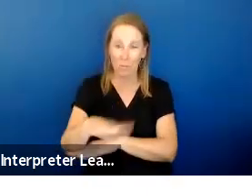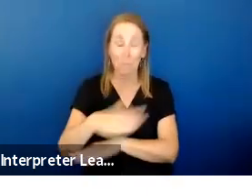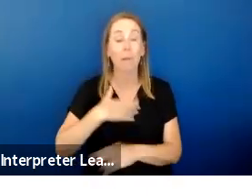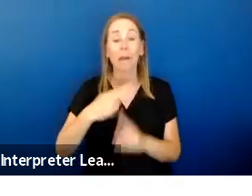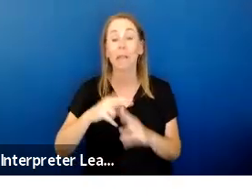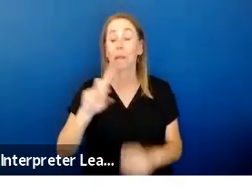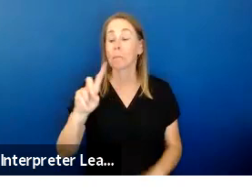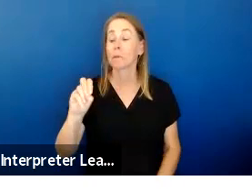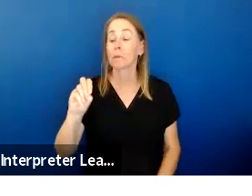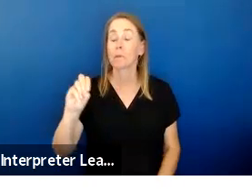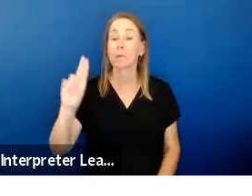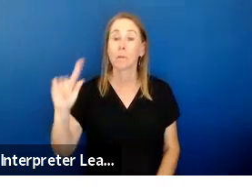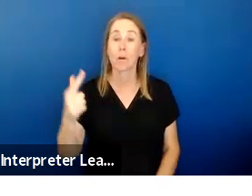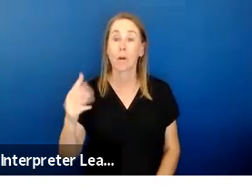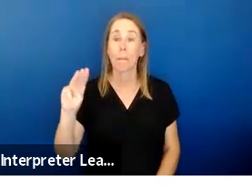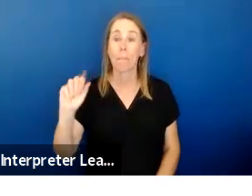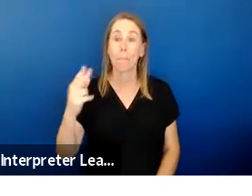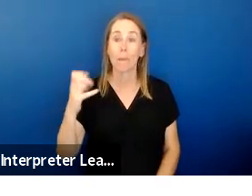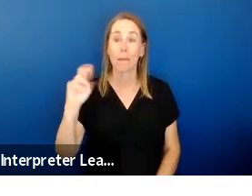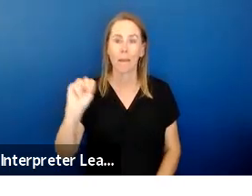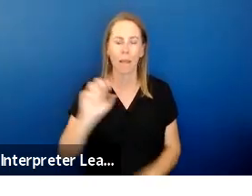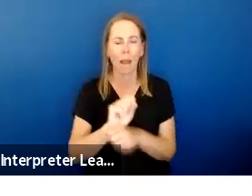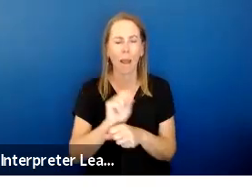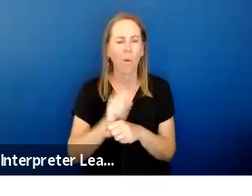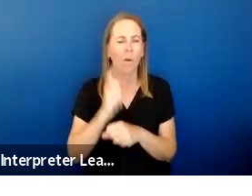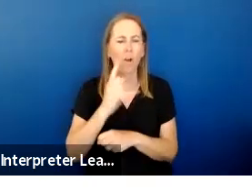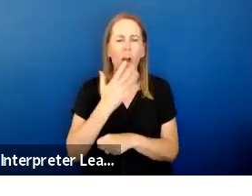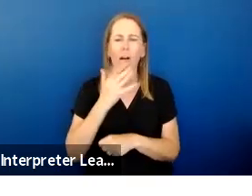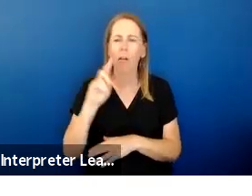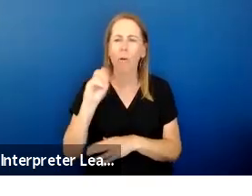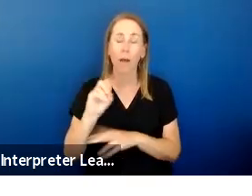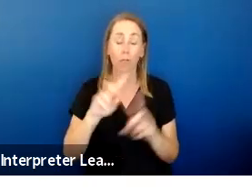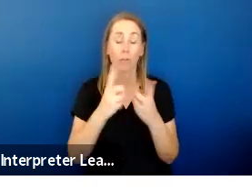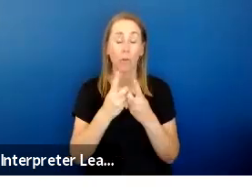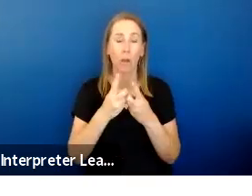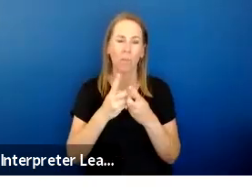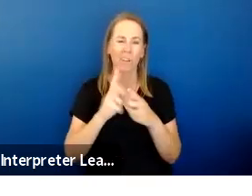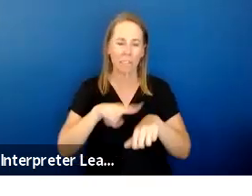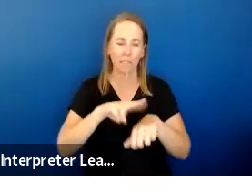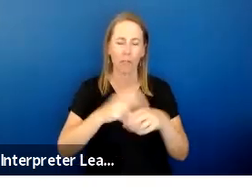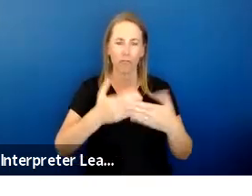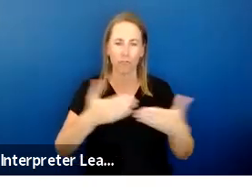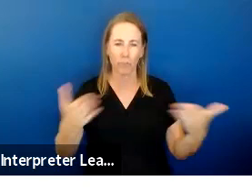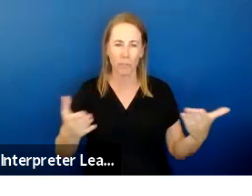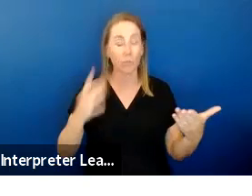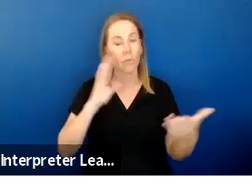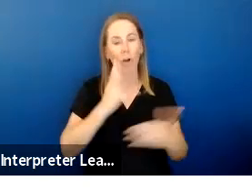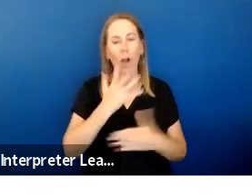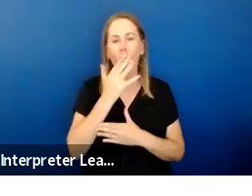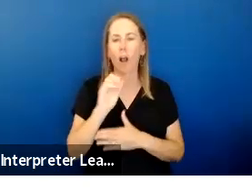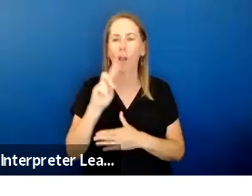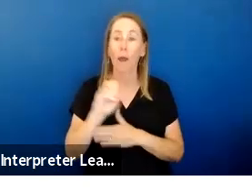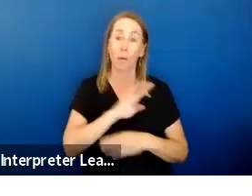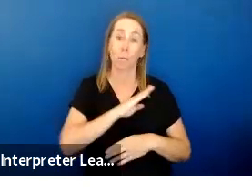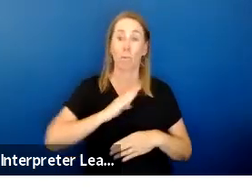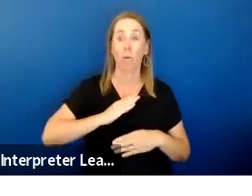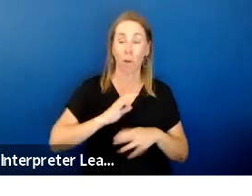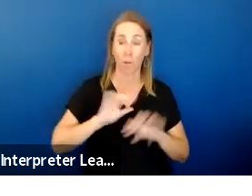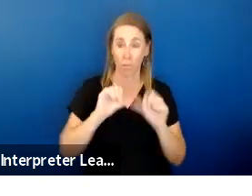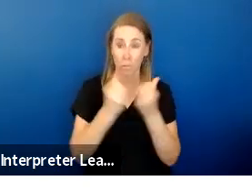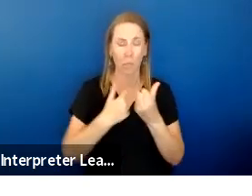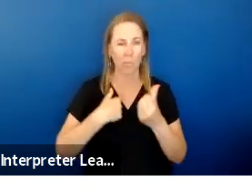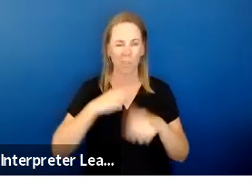Mahan. I work for the Colorado Department of Natural Resources in the Colorado Water Conservation Board agency. I am the National Flood